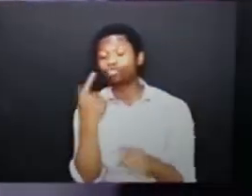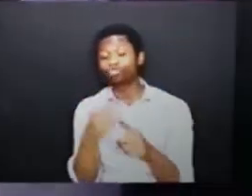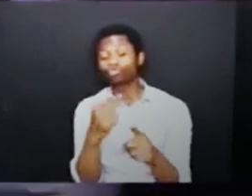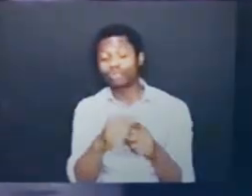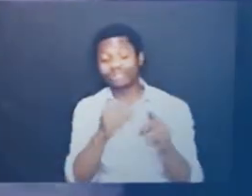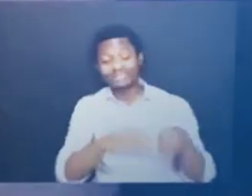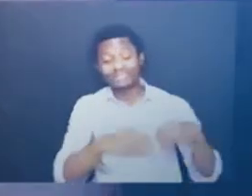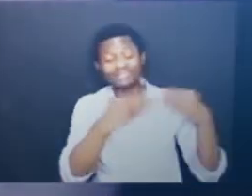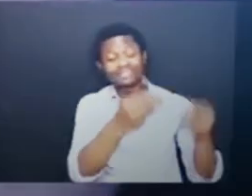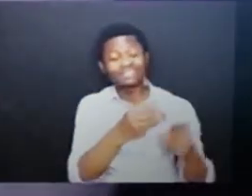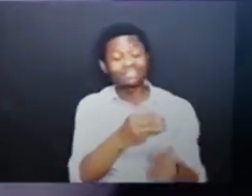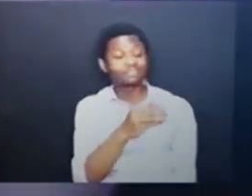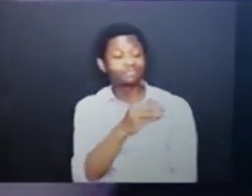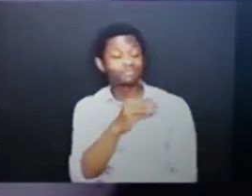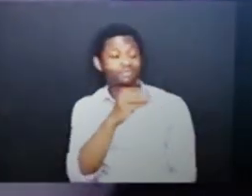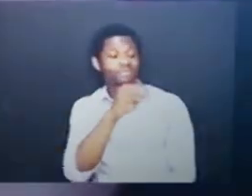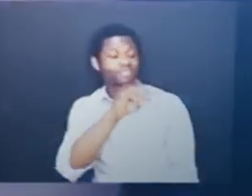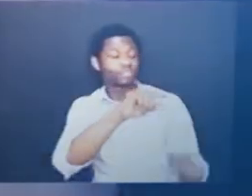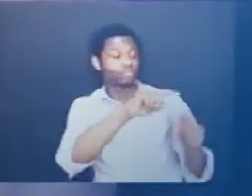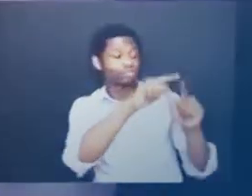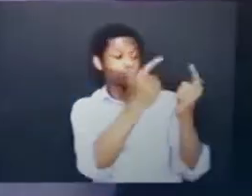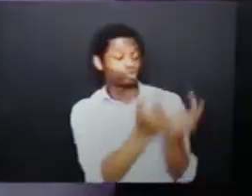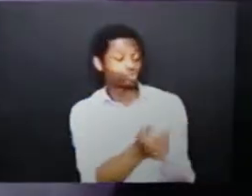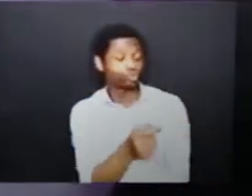Babylon. And